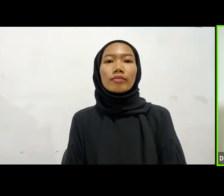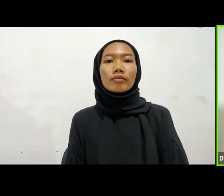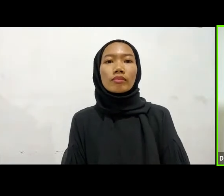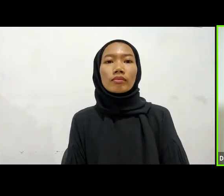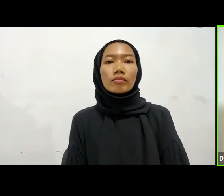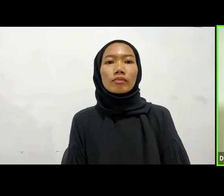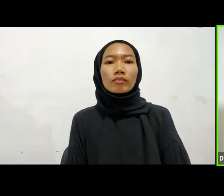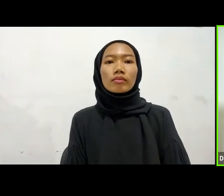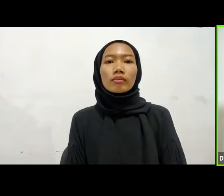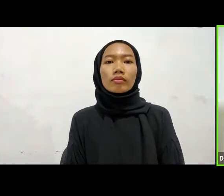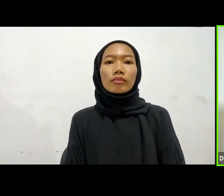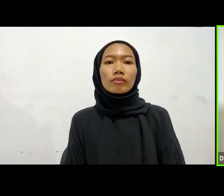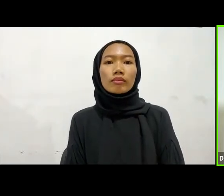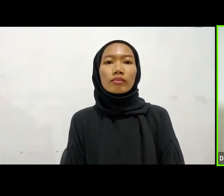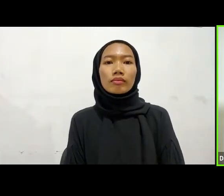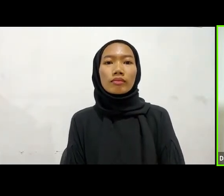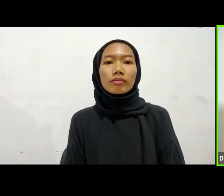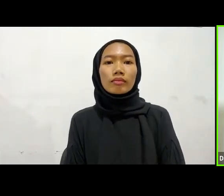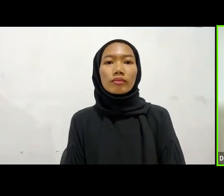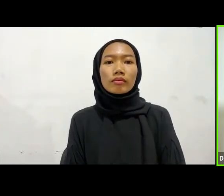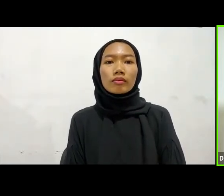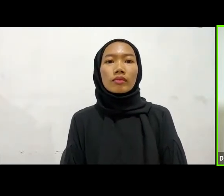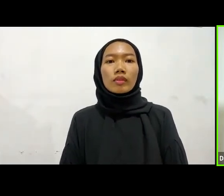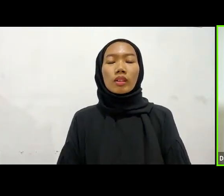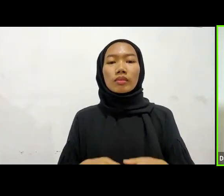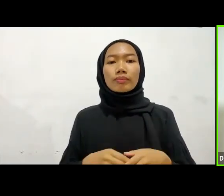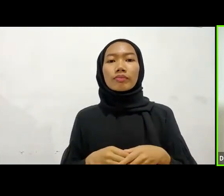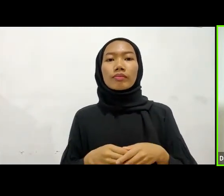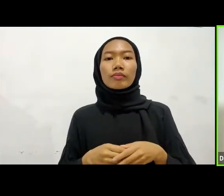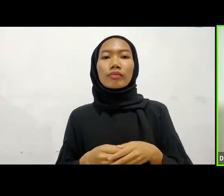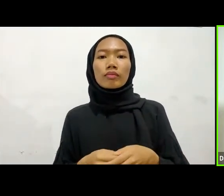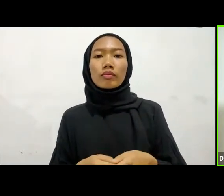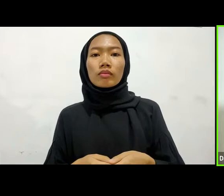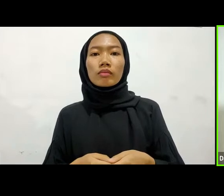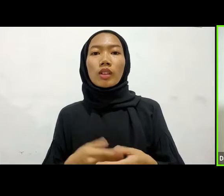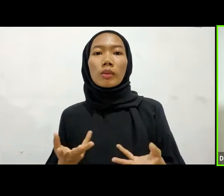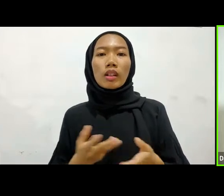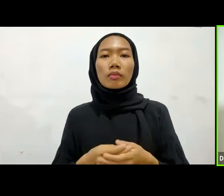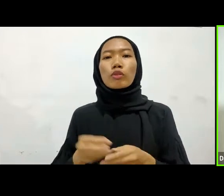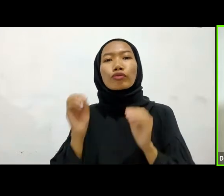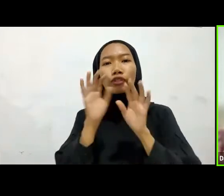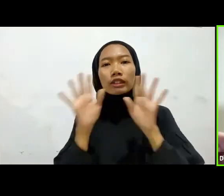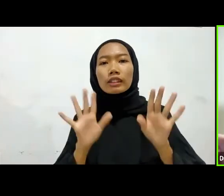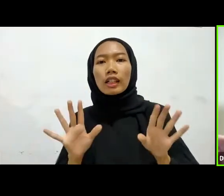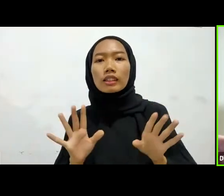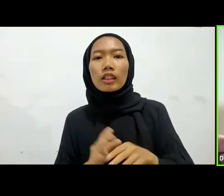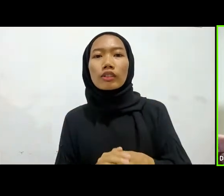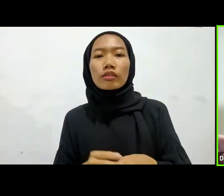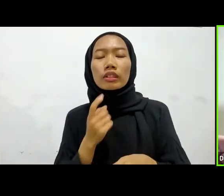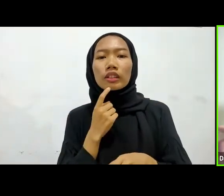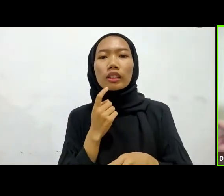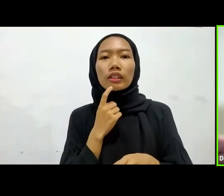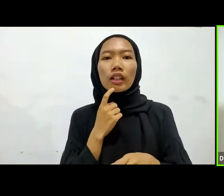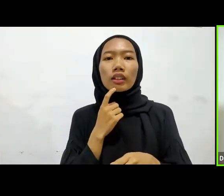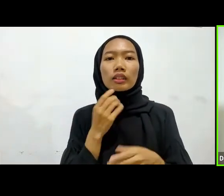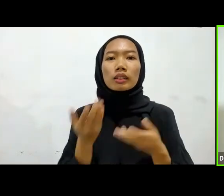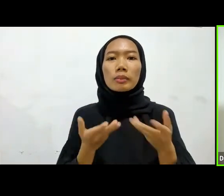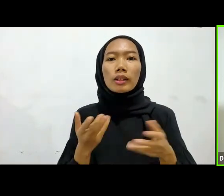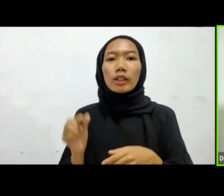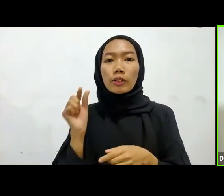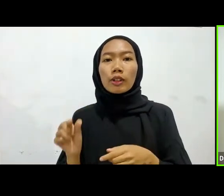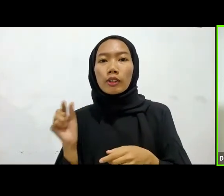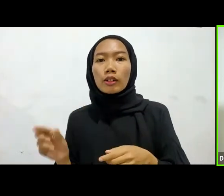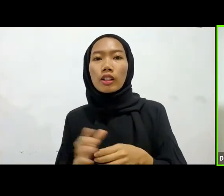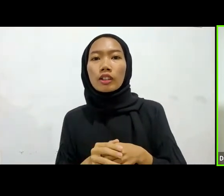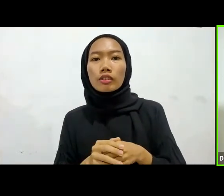What she was encountering was the doctor who does scans is over there. You have a great specialist dentist, but she can't get